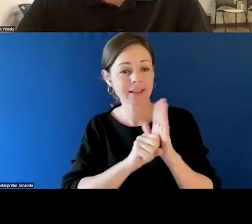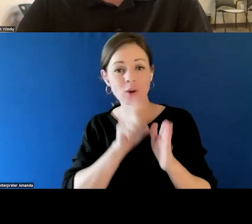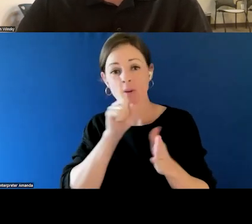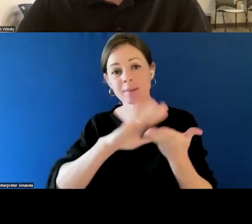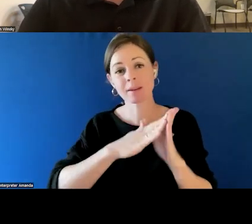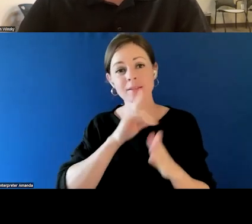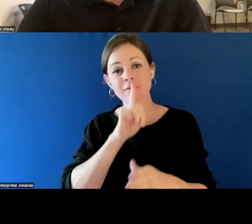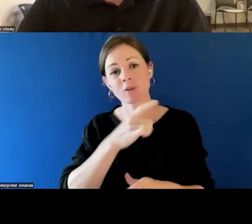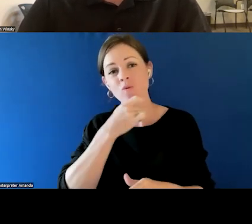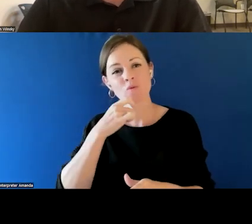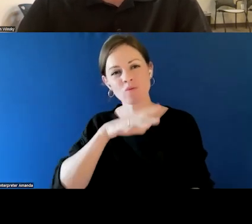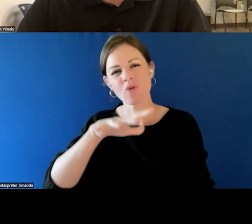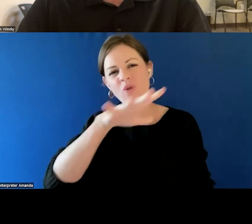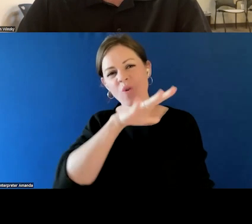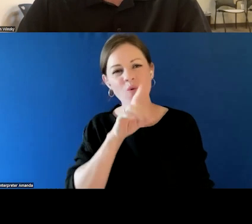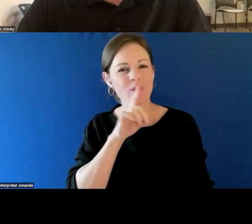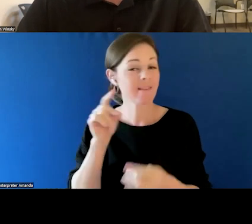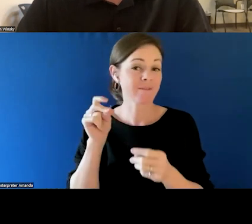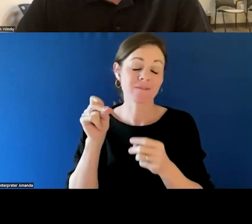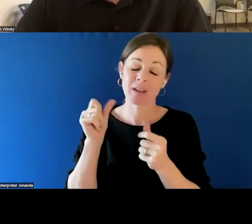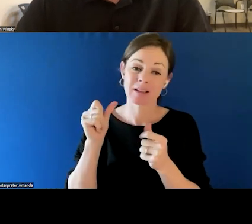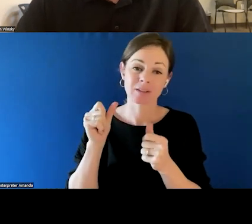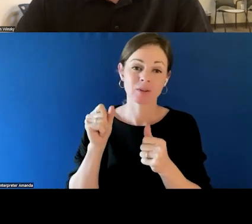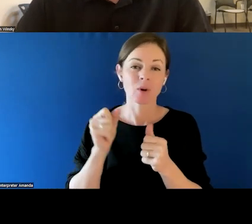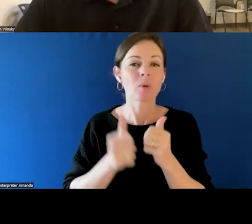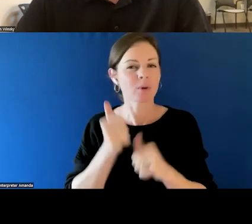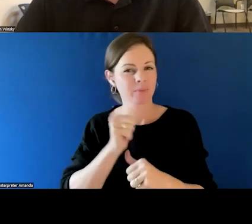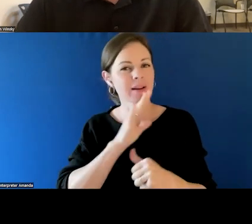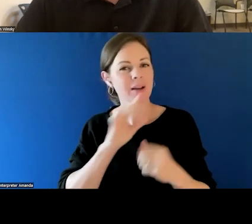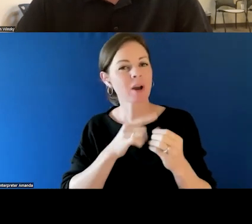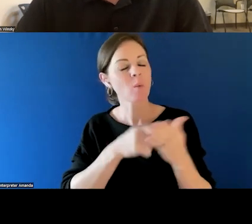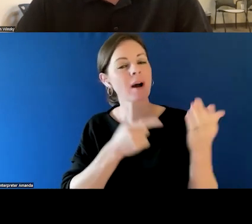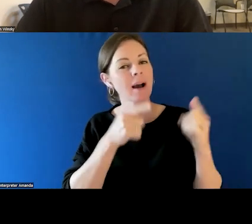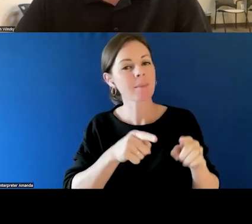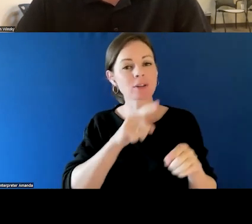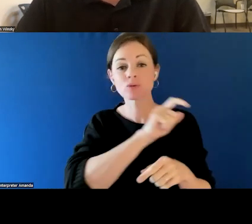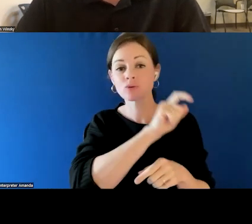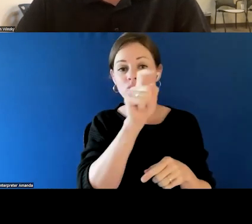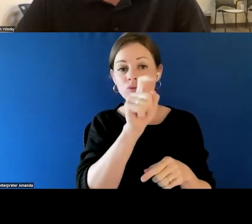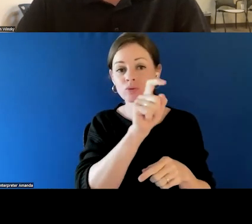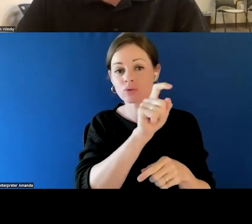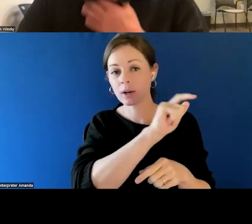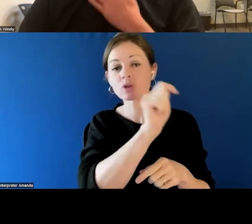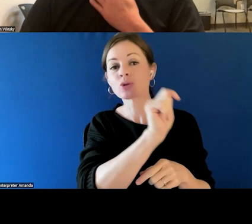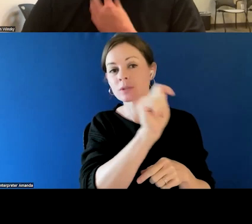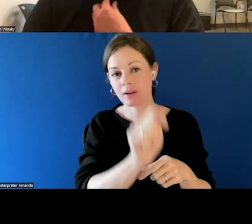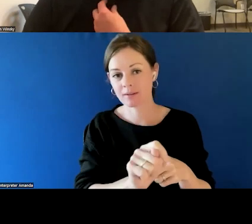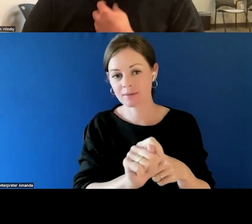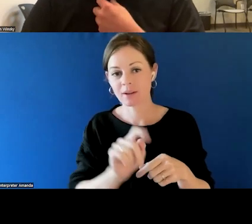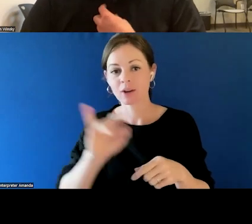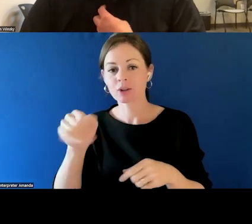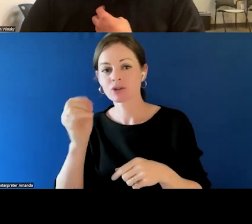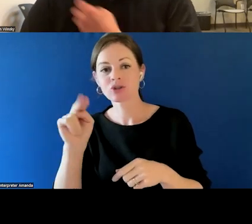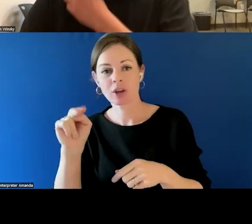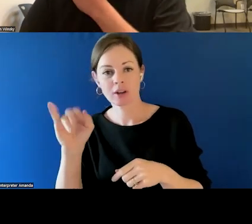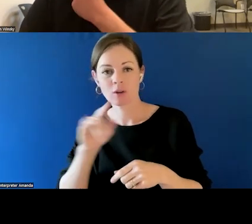really quick. So I'm gonna be mostly talking about what happens in Tucson, but Johnny is responsible for overseeing some really